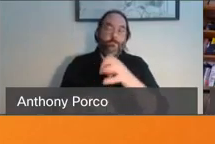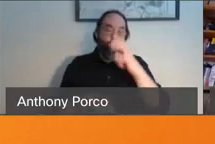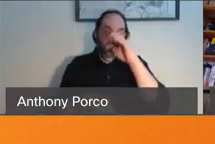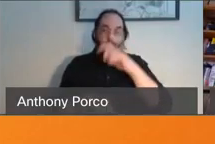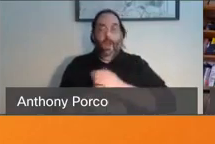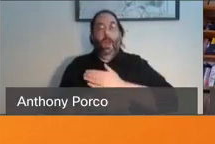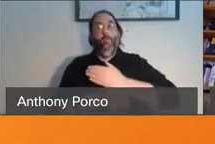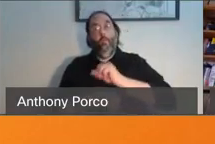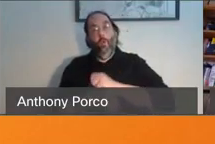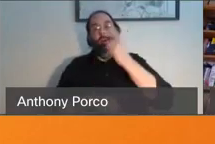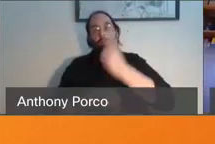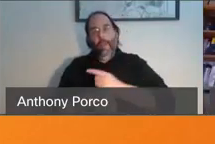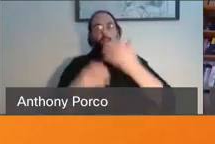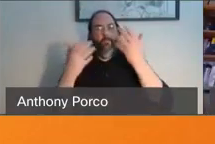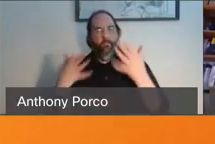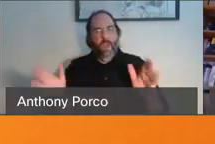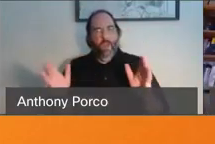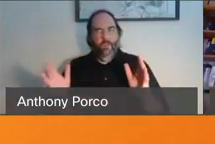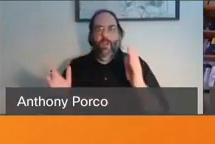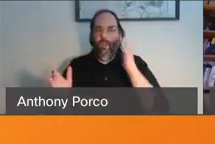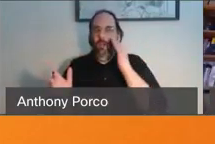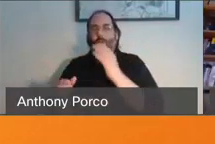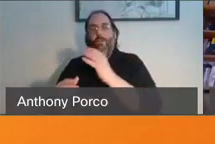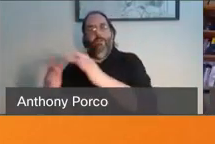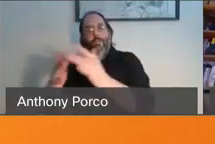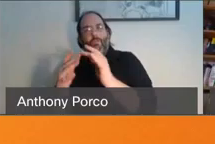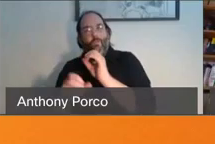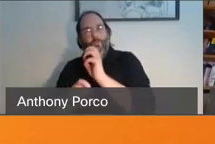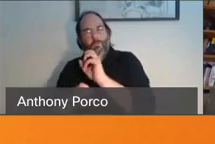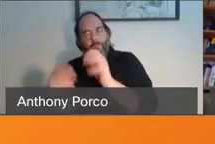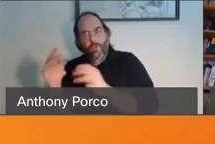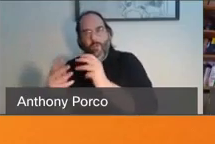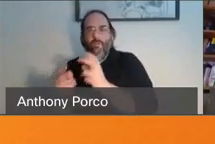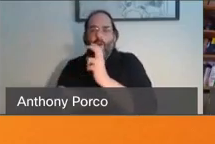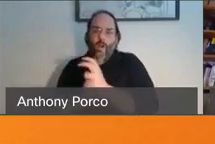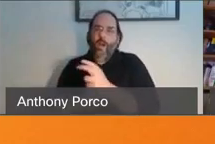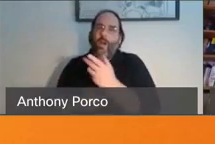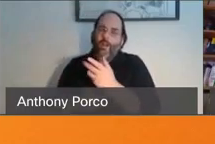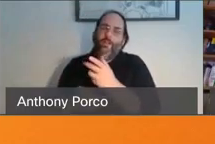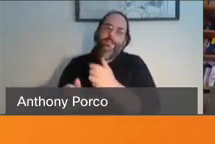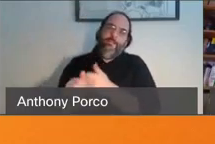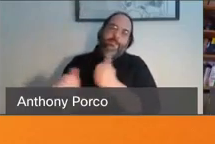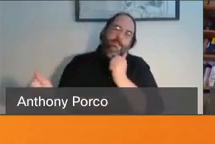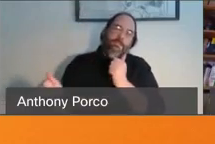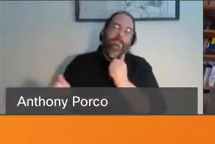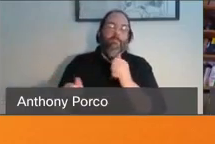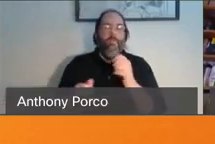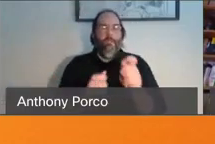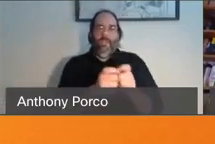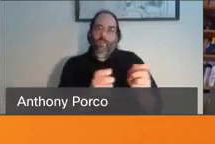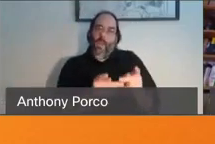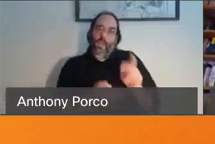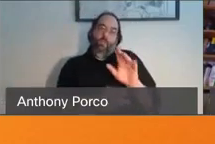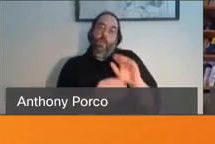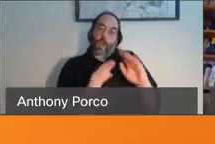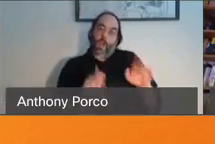workday. While the virtual world makes it hard to not take work home, have a designated area in your house that you can